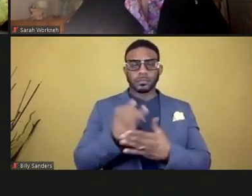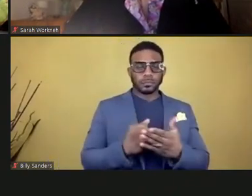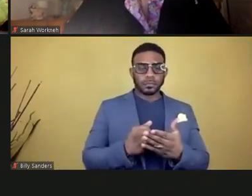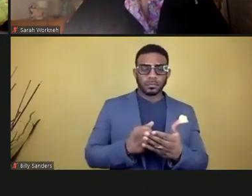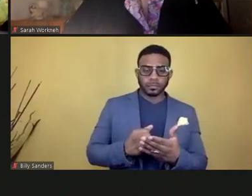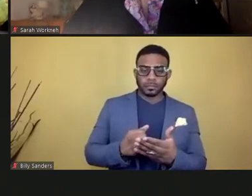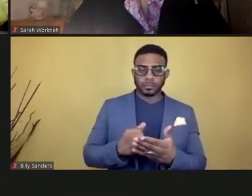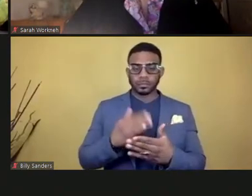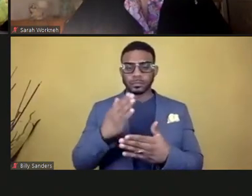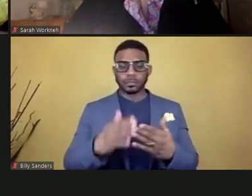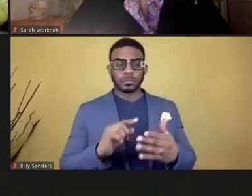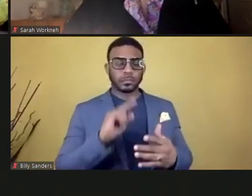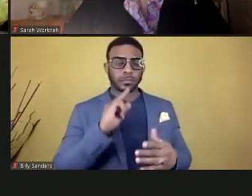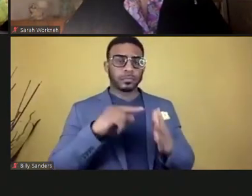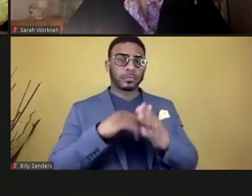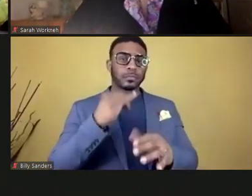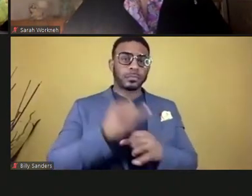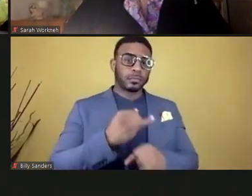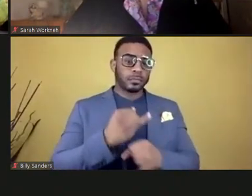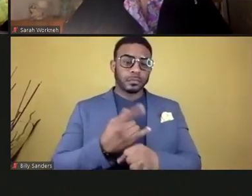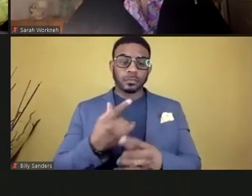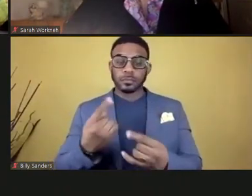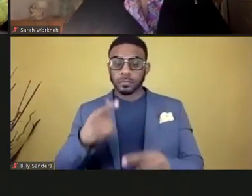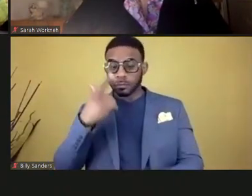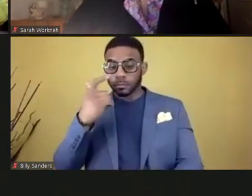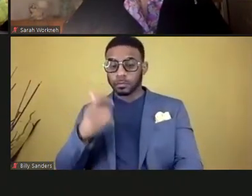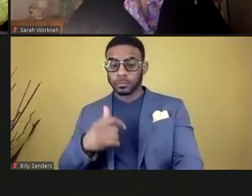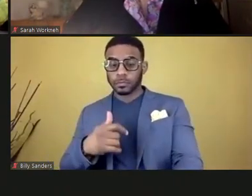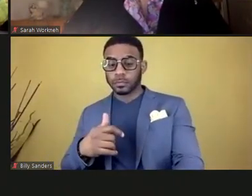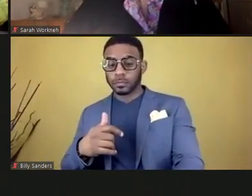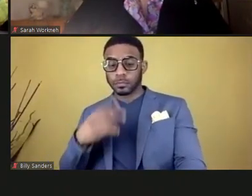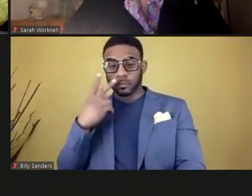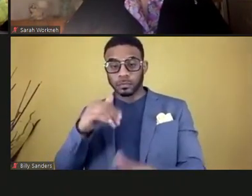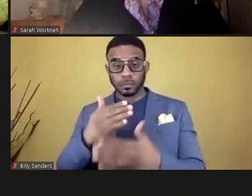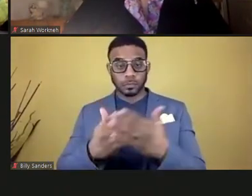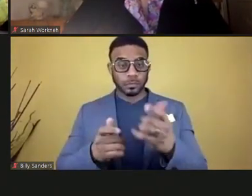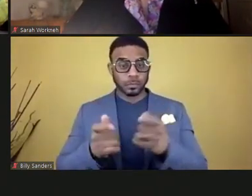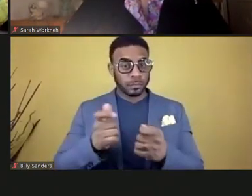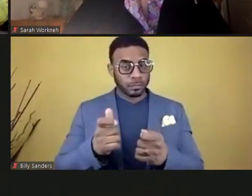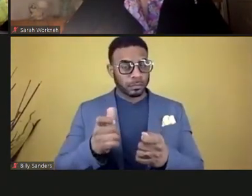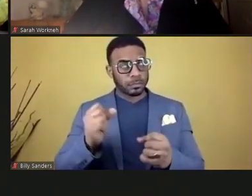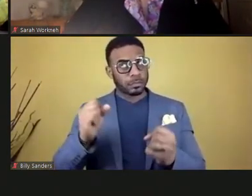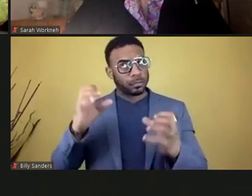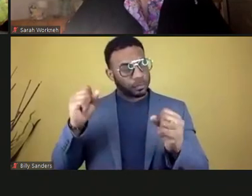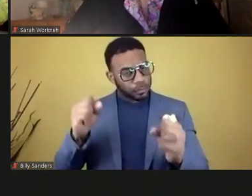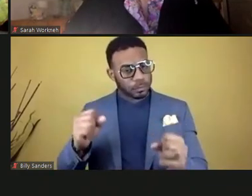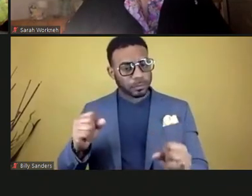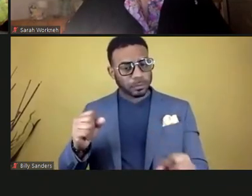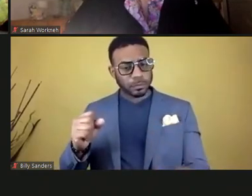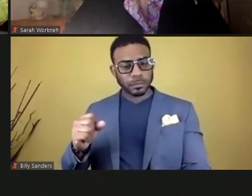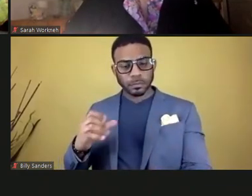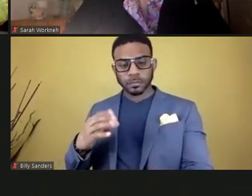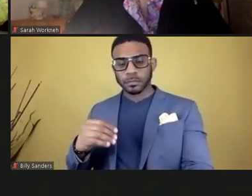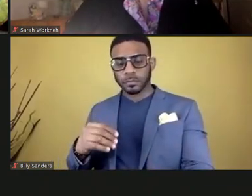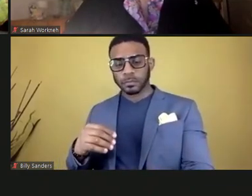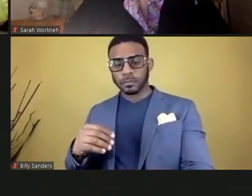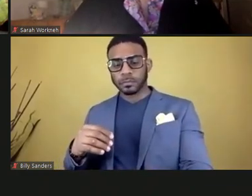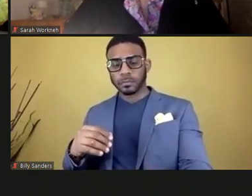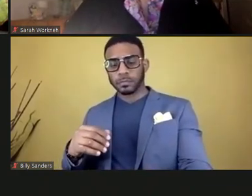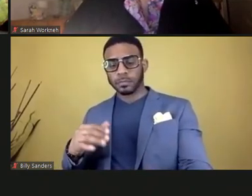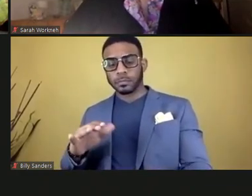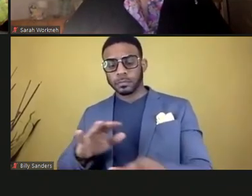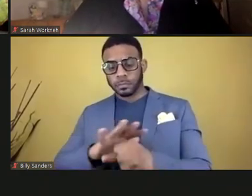side to show institutions what to do, because they saw it mishandled so drastically in the wake of